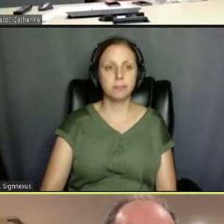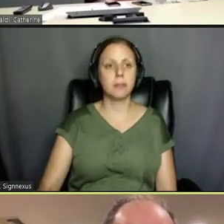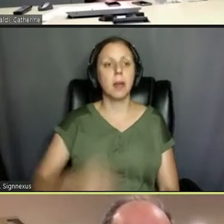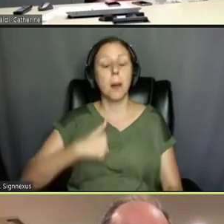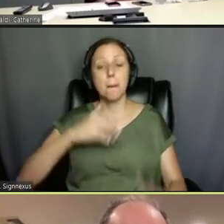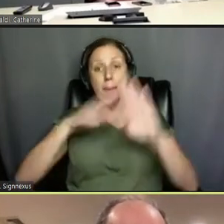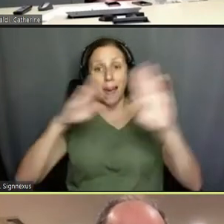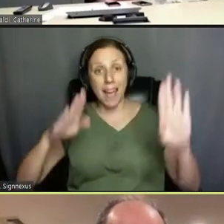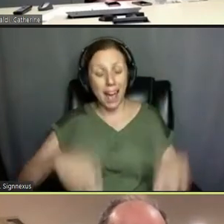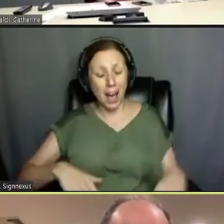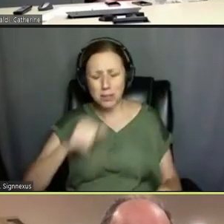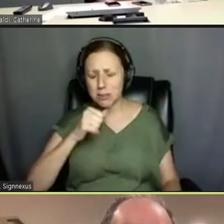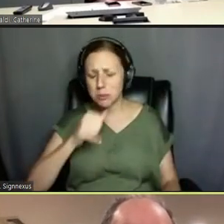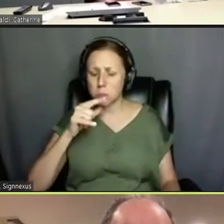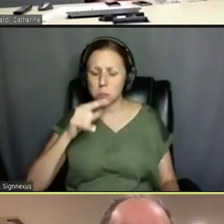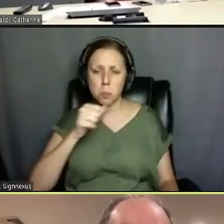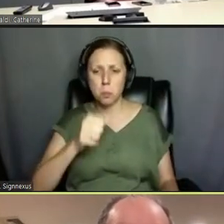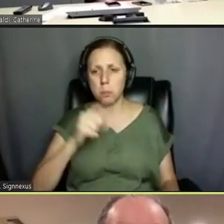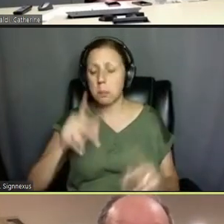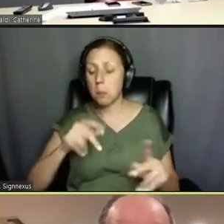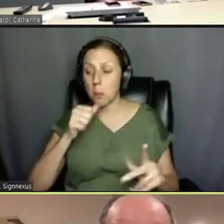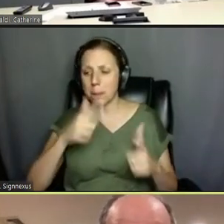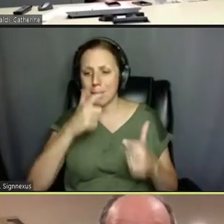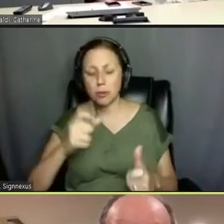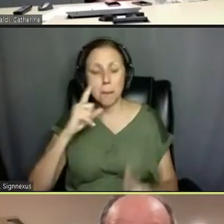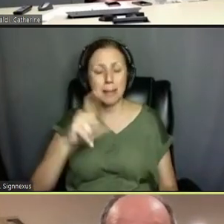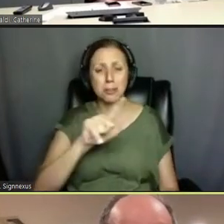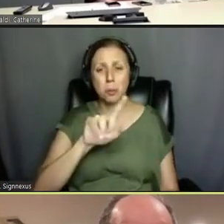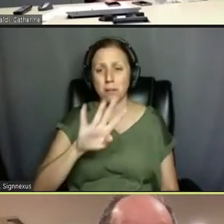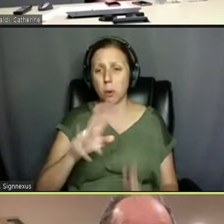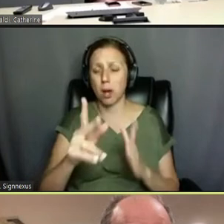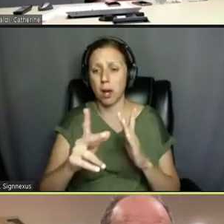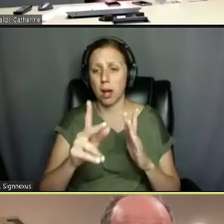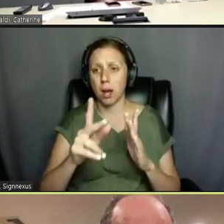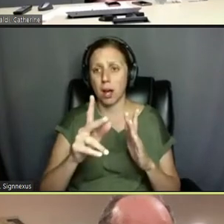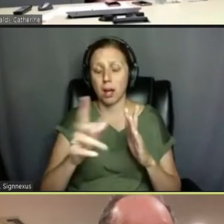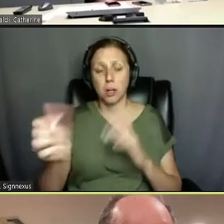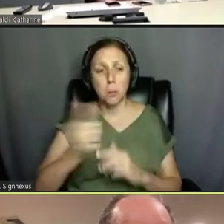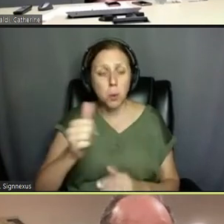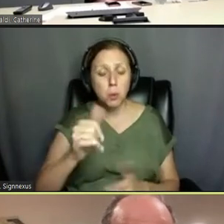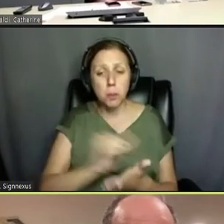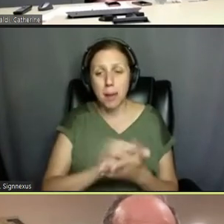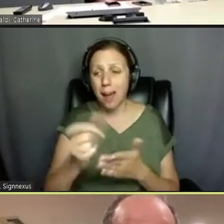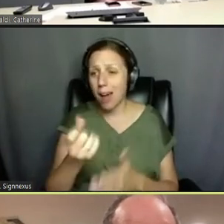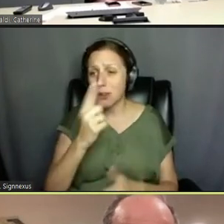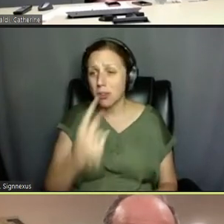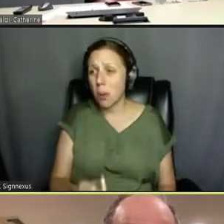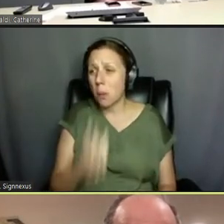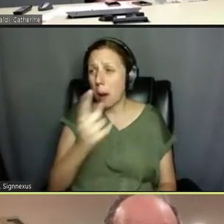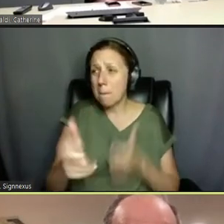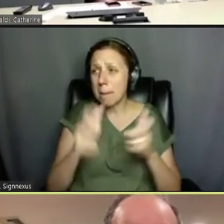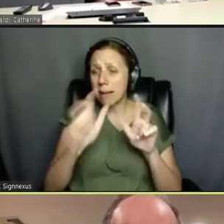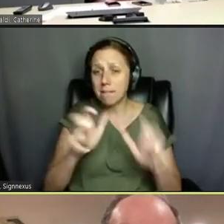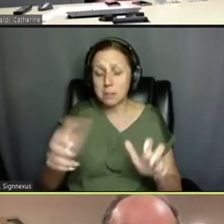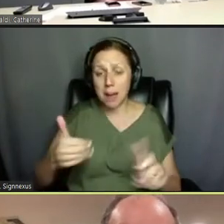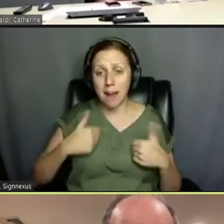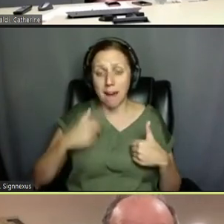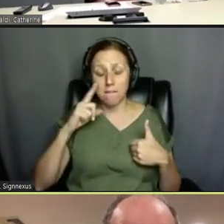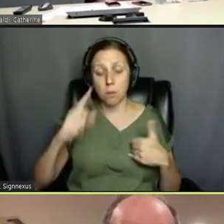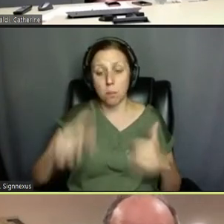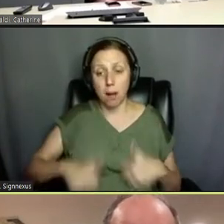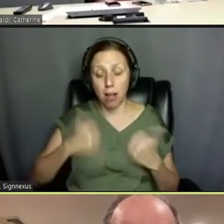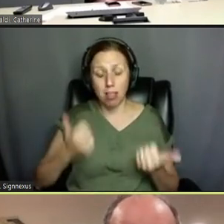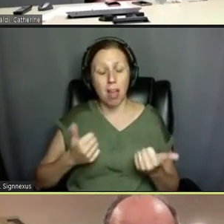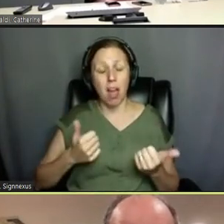of my house, the main biggest single investment I've ever made in my life, will go down in value. There's no more profound way